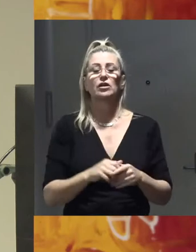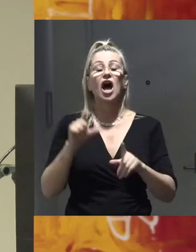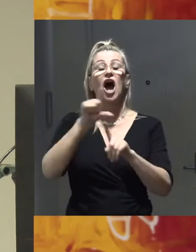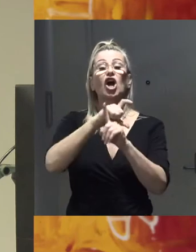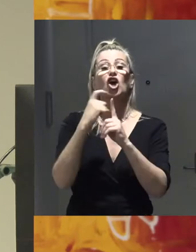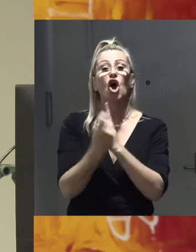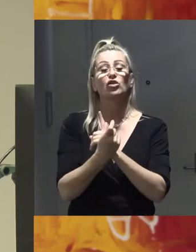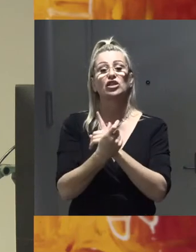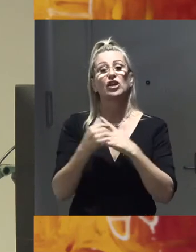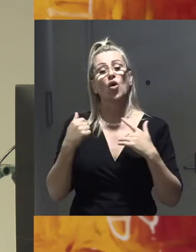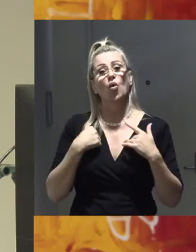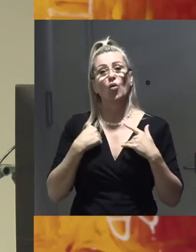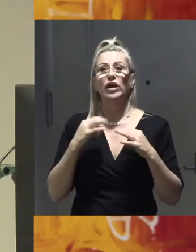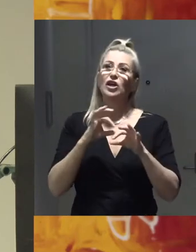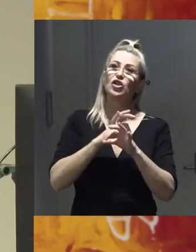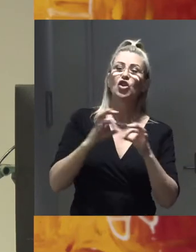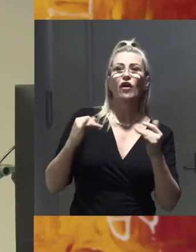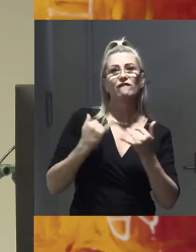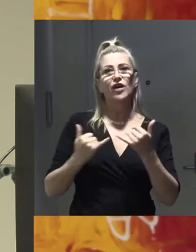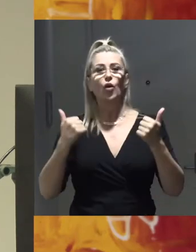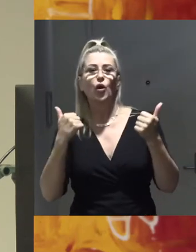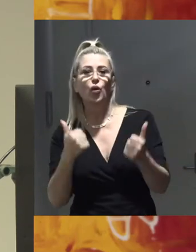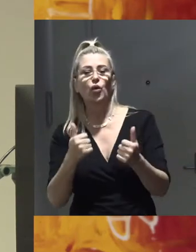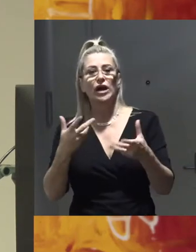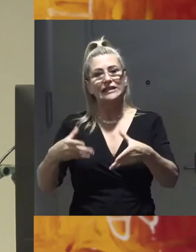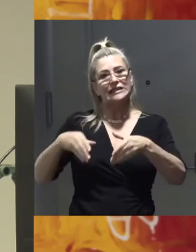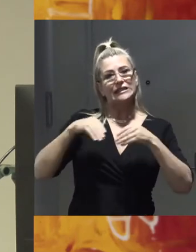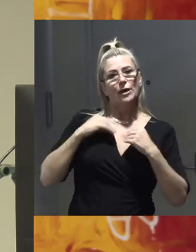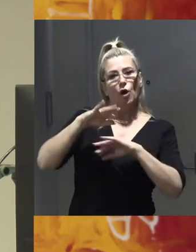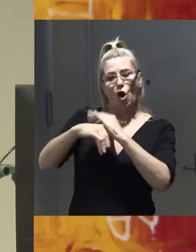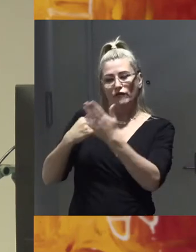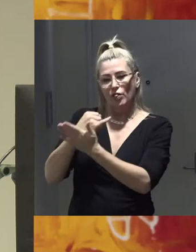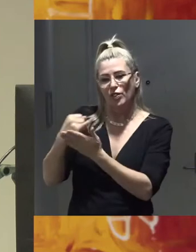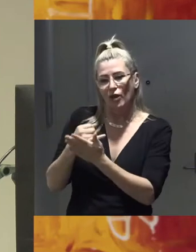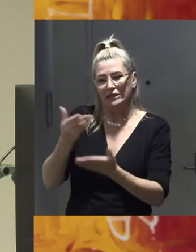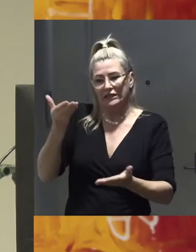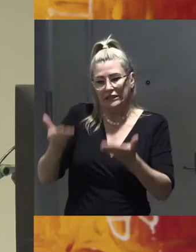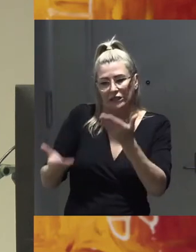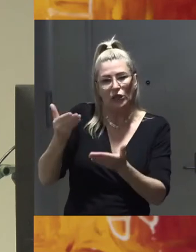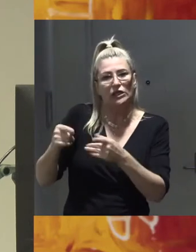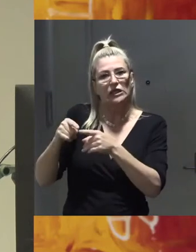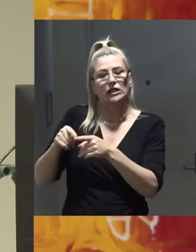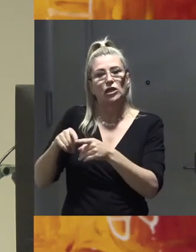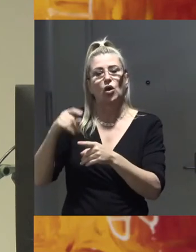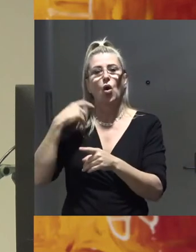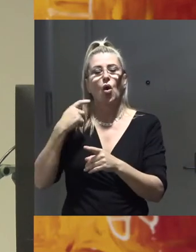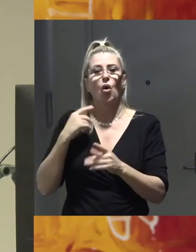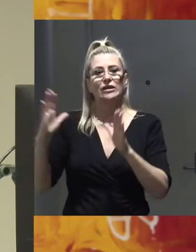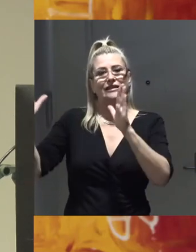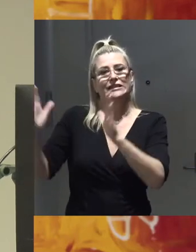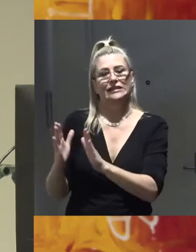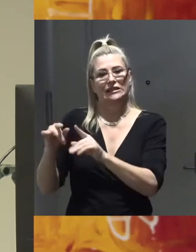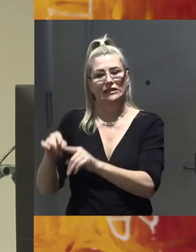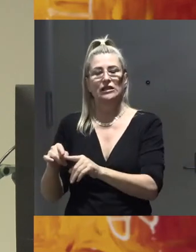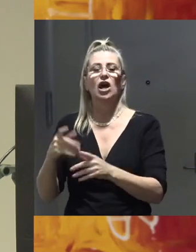perhaps less at ease or adept at embracing threats, uncertainty, or diminished approach states